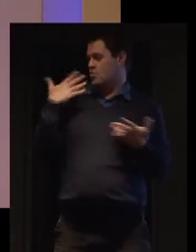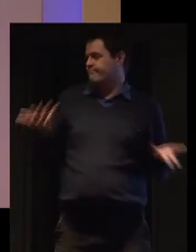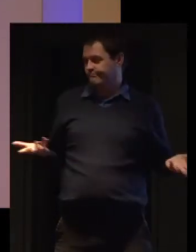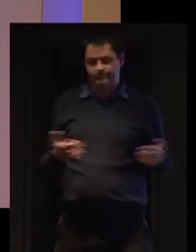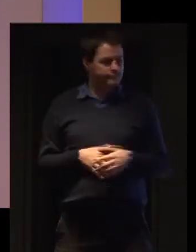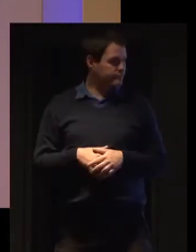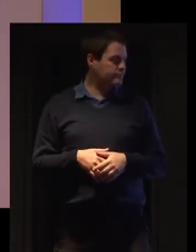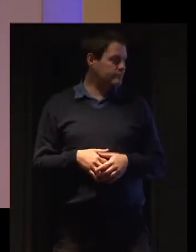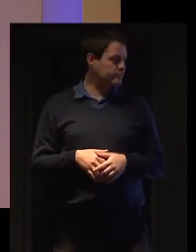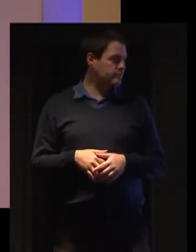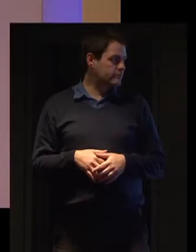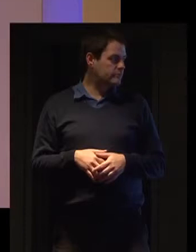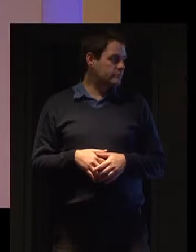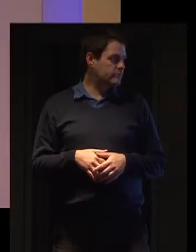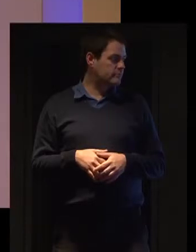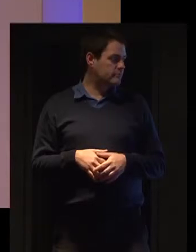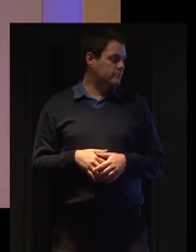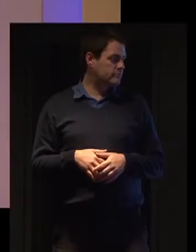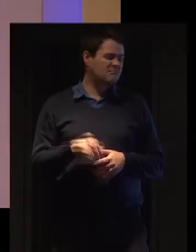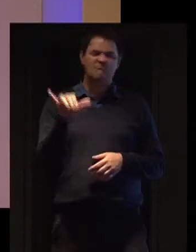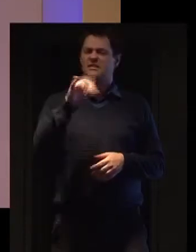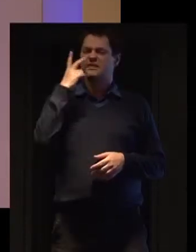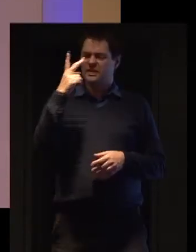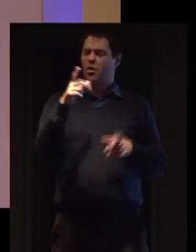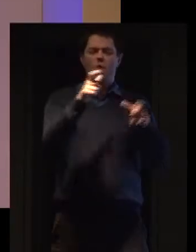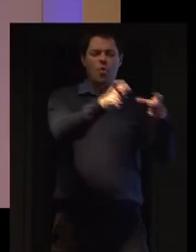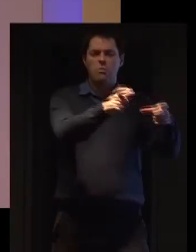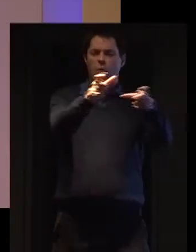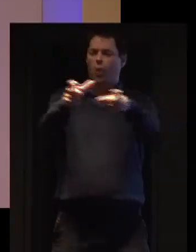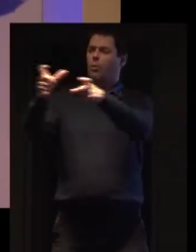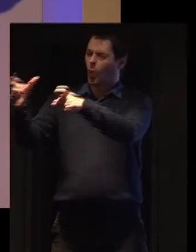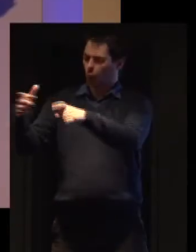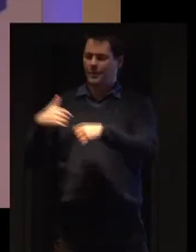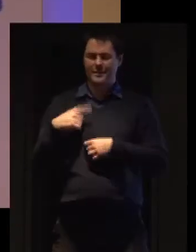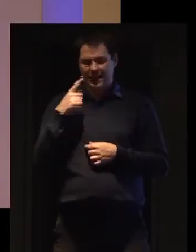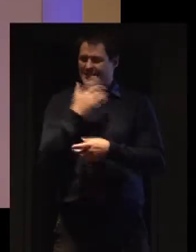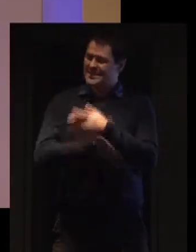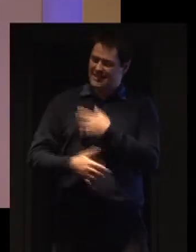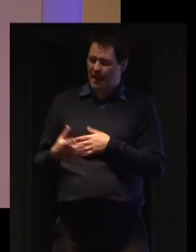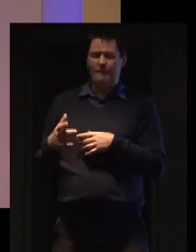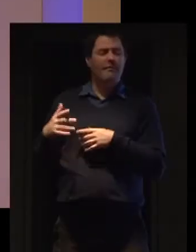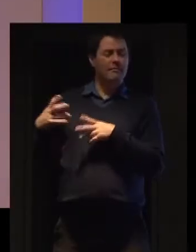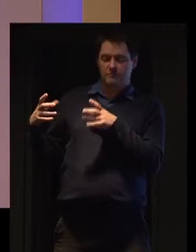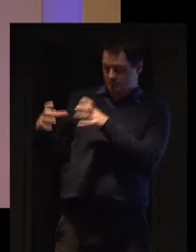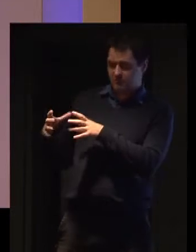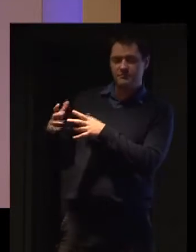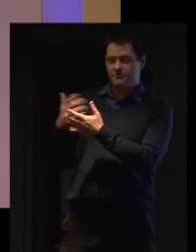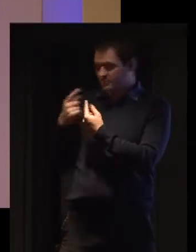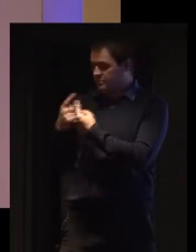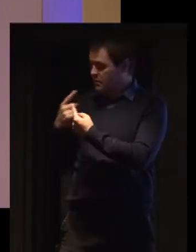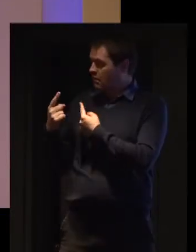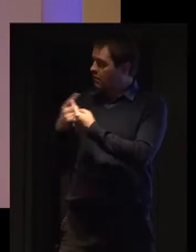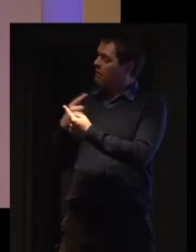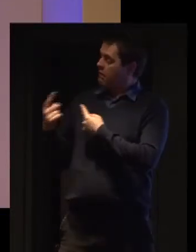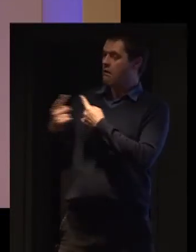football club. And many of the cases I've seen, the clubs and the disabled supporters have been that far away and they've moved closer, and